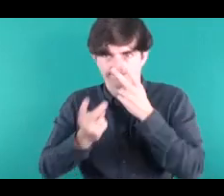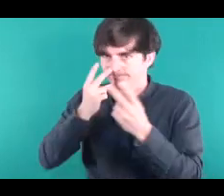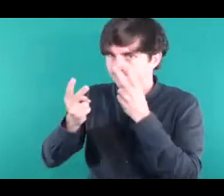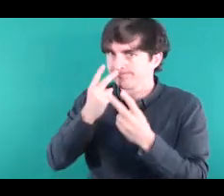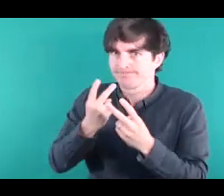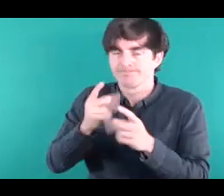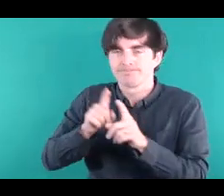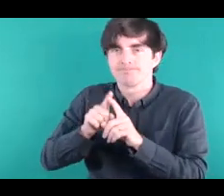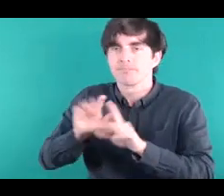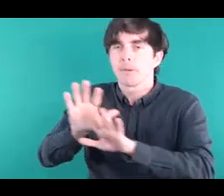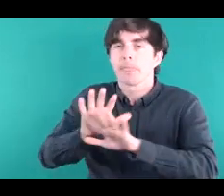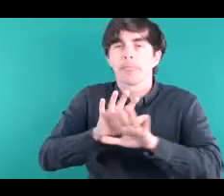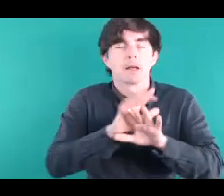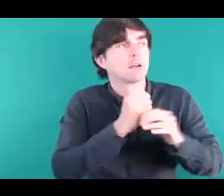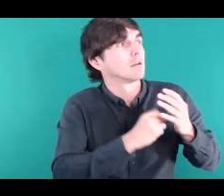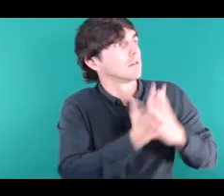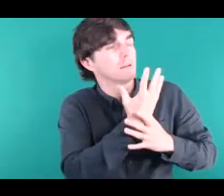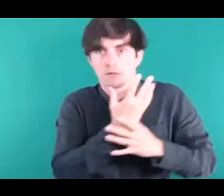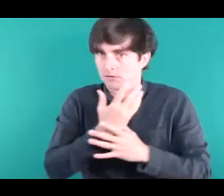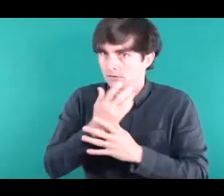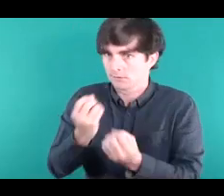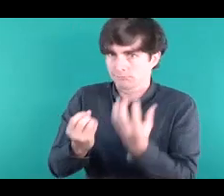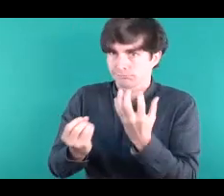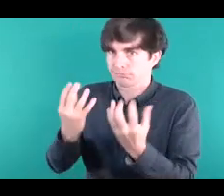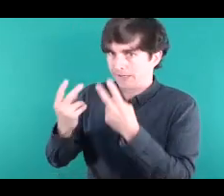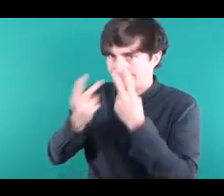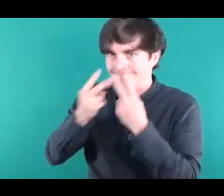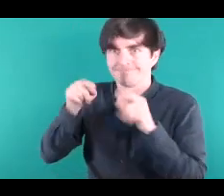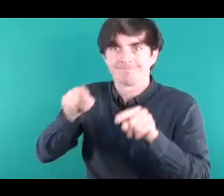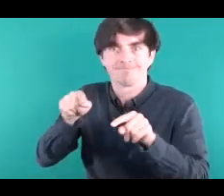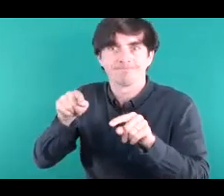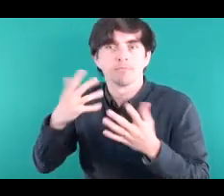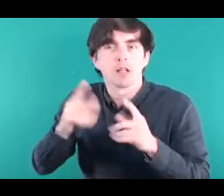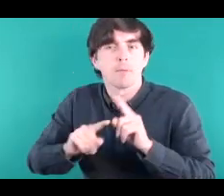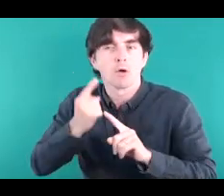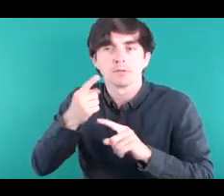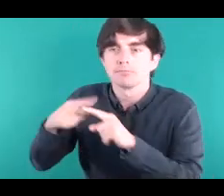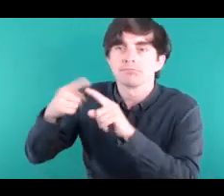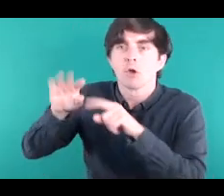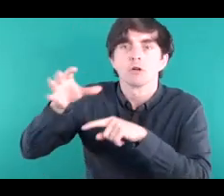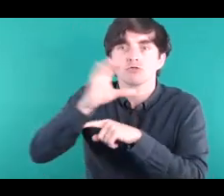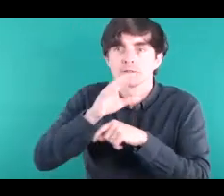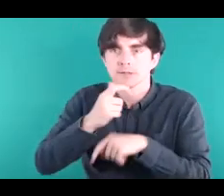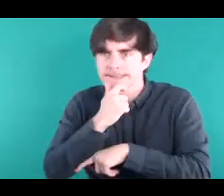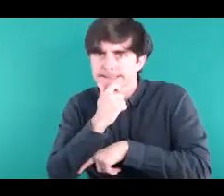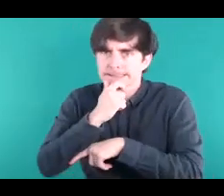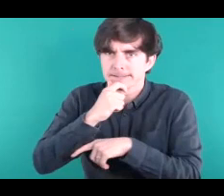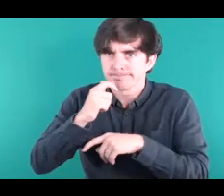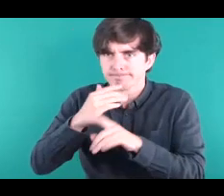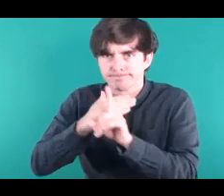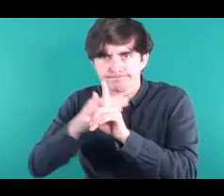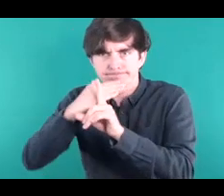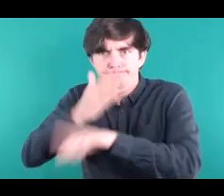of countries in the world, have announced social protection measures of some kind for the